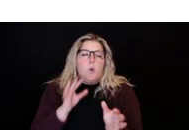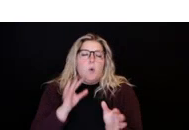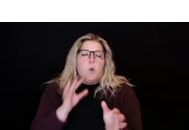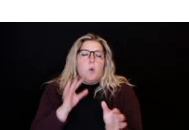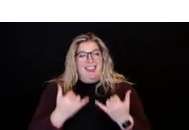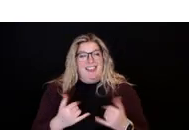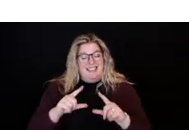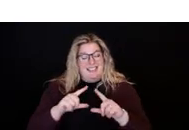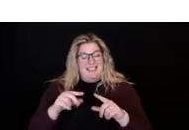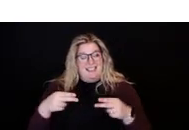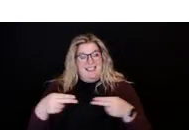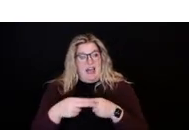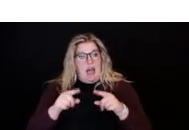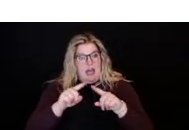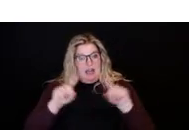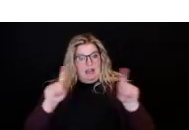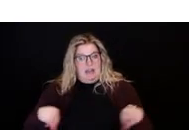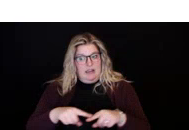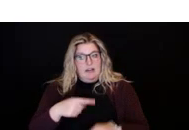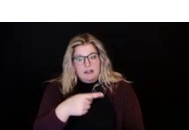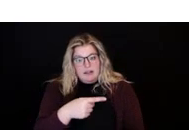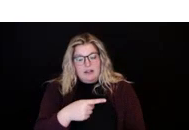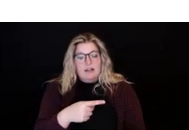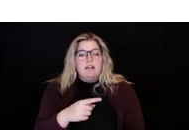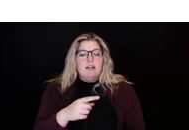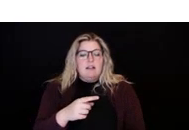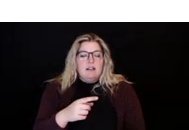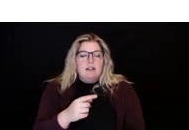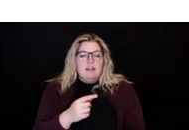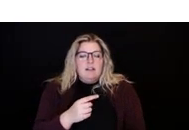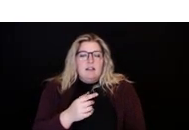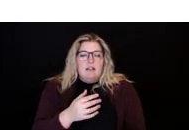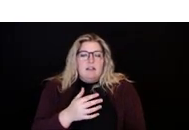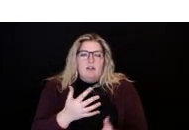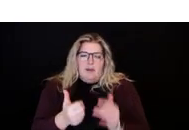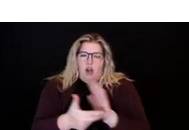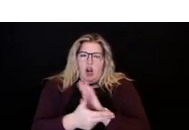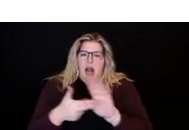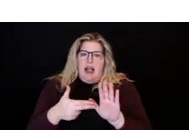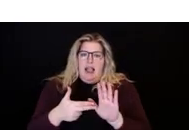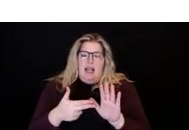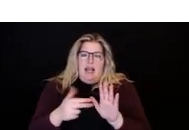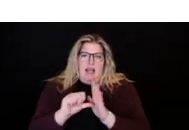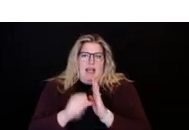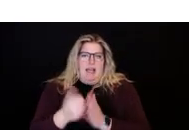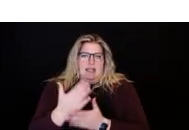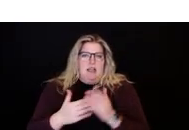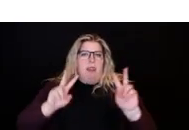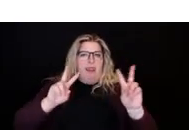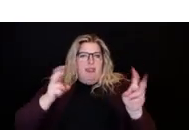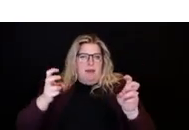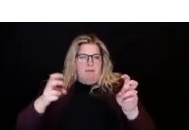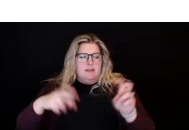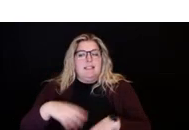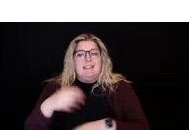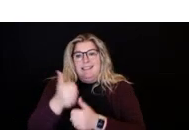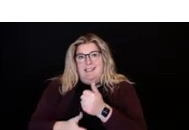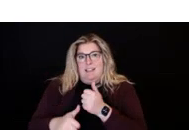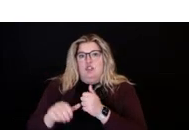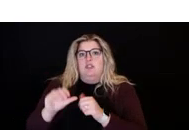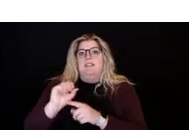currently that has that overview that Lindsay shared, and we are highlighting a few key themes, and each of the case studies that we talk about is going